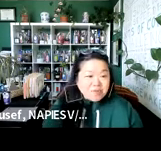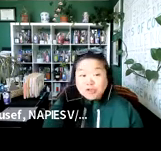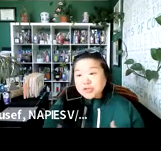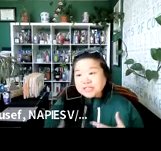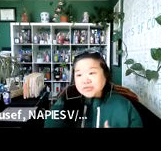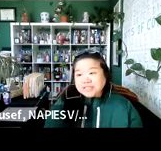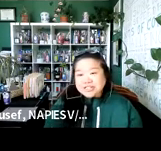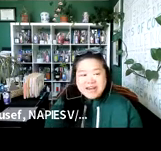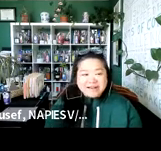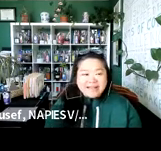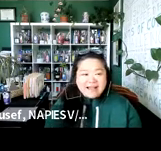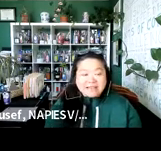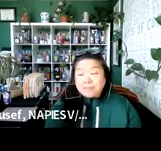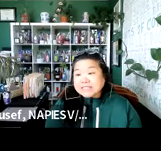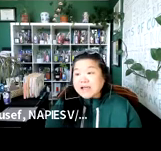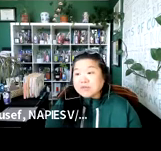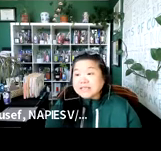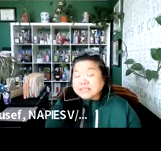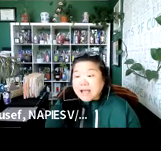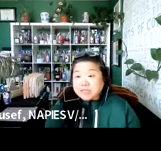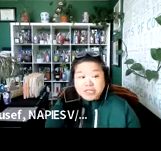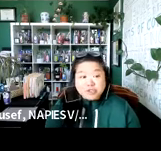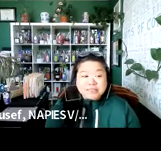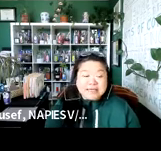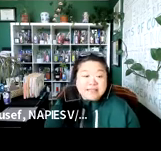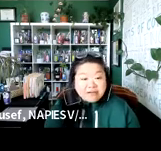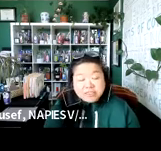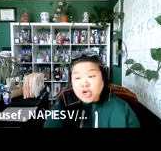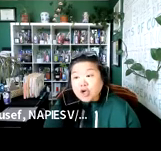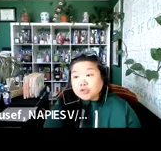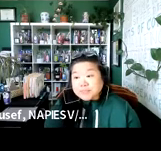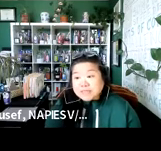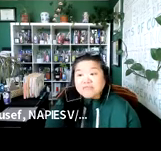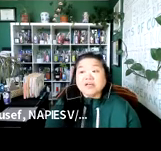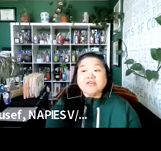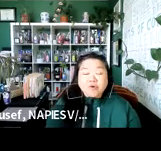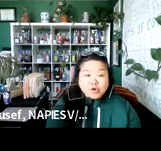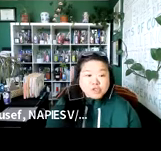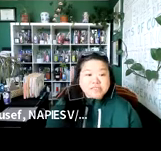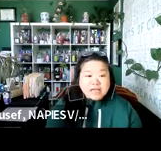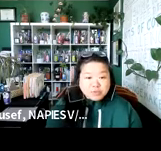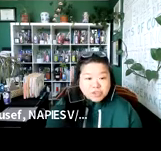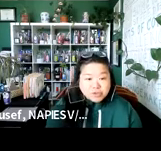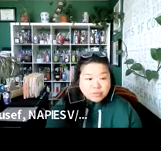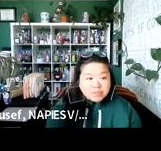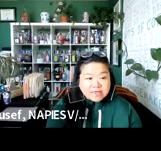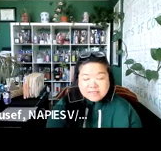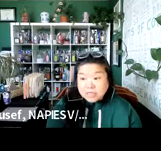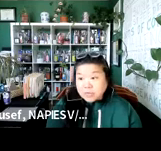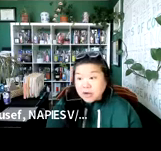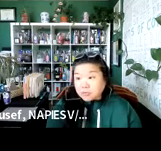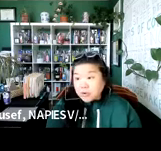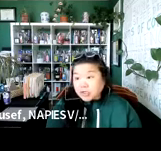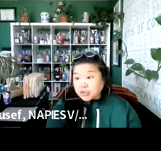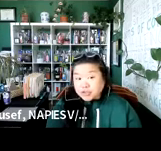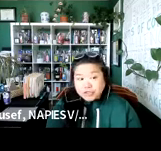Also, I just want to share that NAPISAV was established in 2011 to specifically focus on sexual assault because